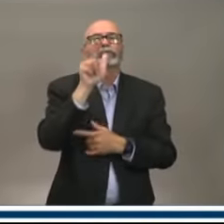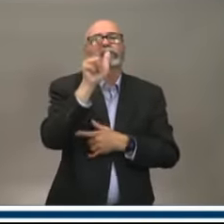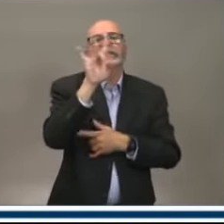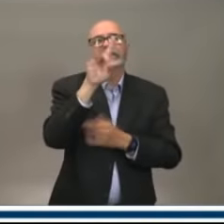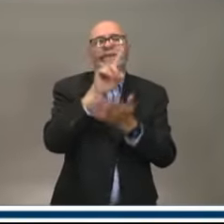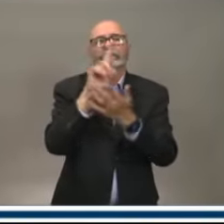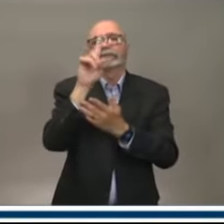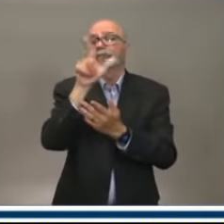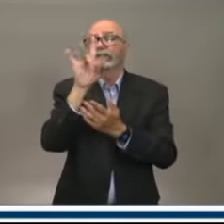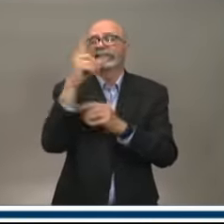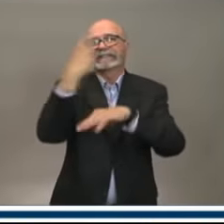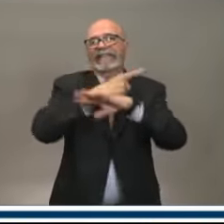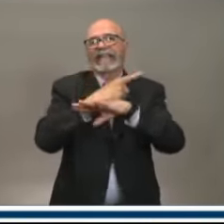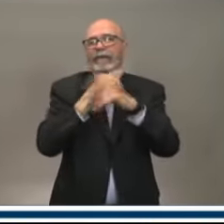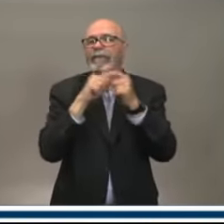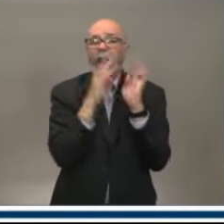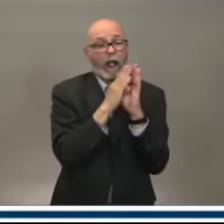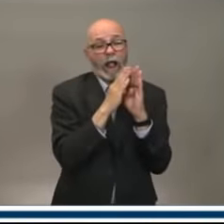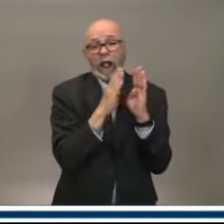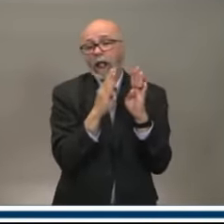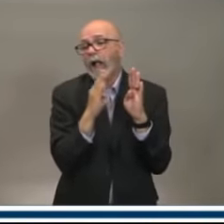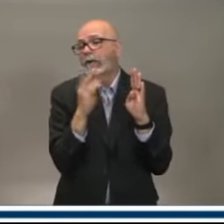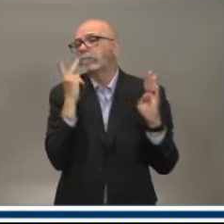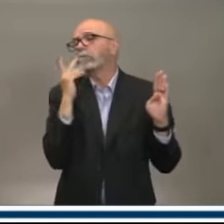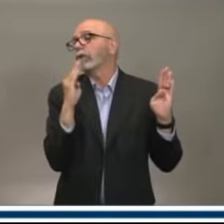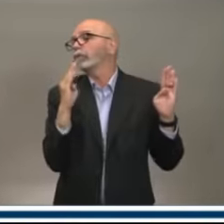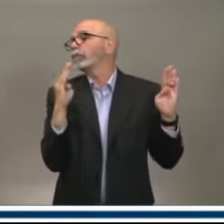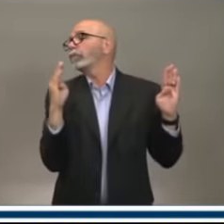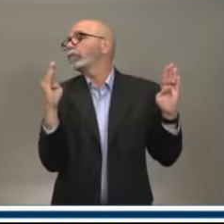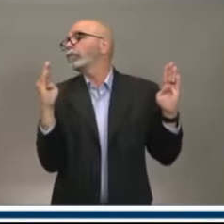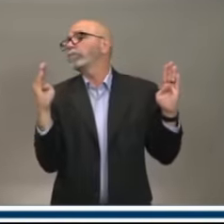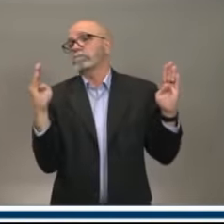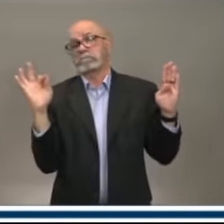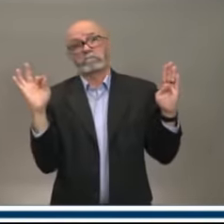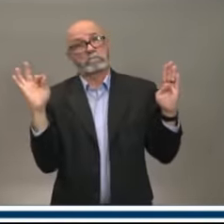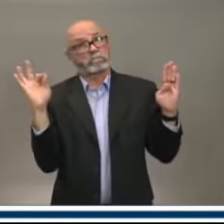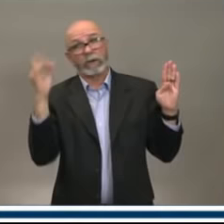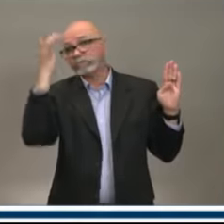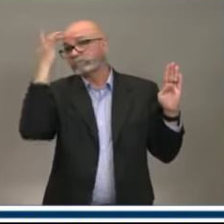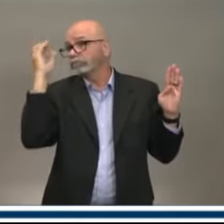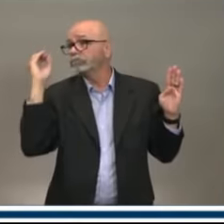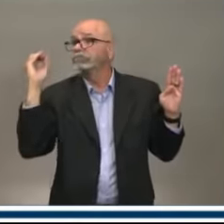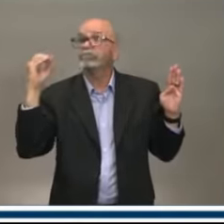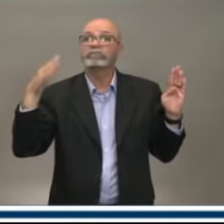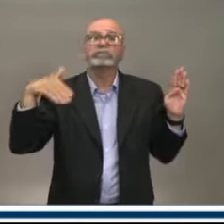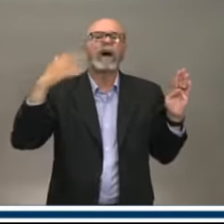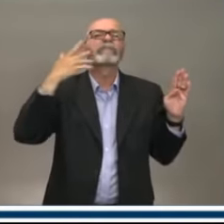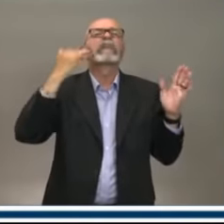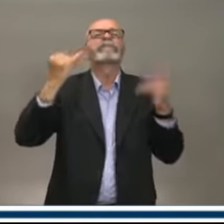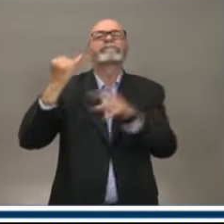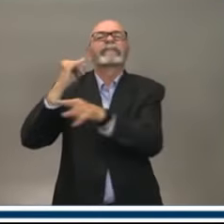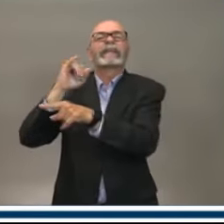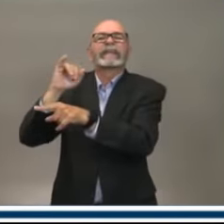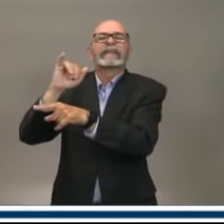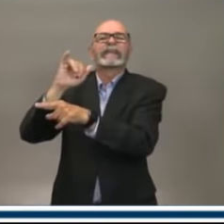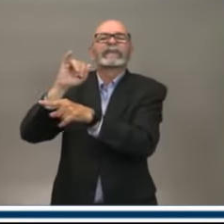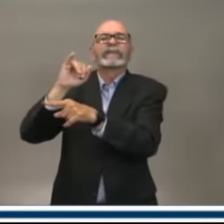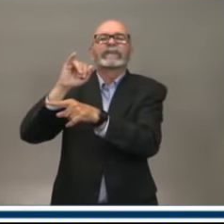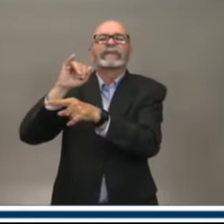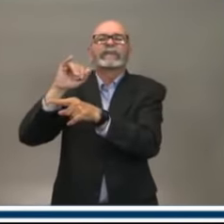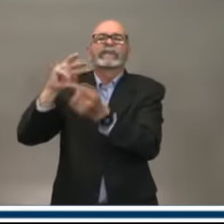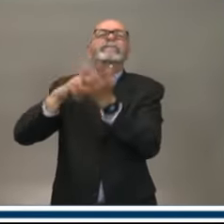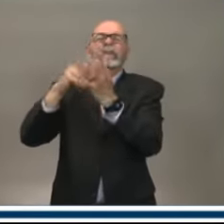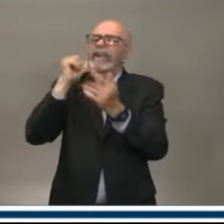public health perspective, that is what we should be waiting. Any disease, we wait for 2 incubation periods. For COVID-19, that